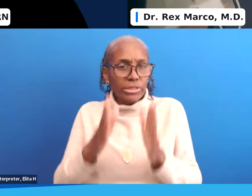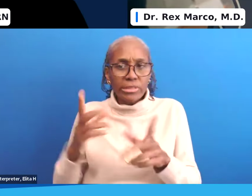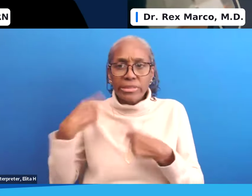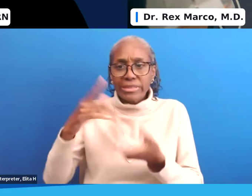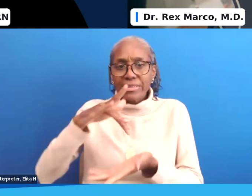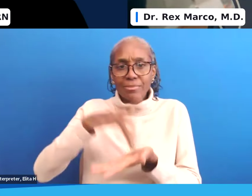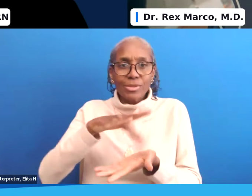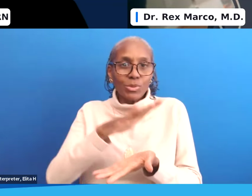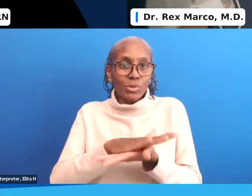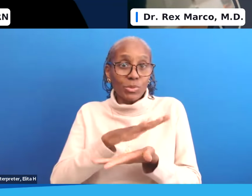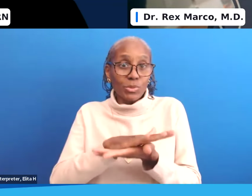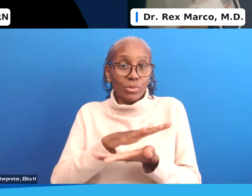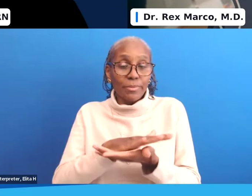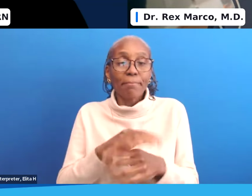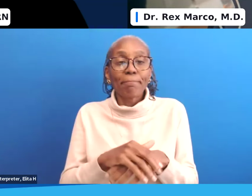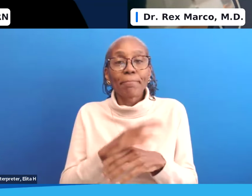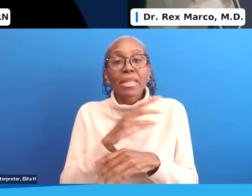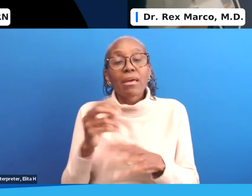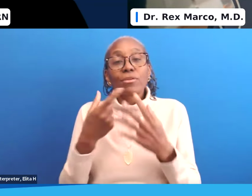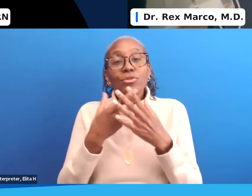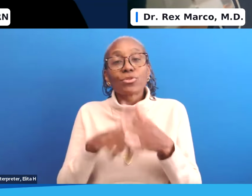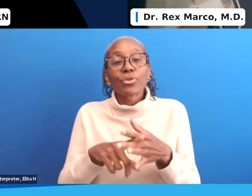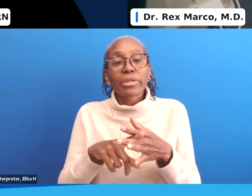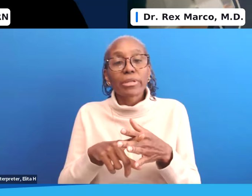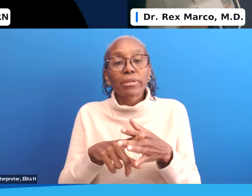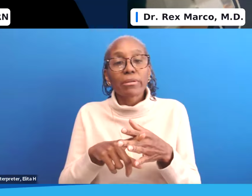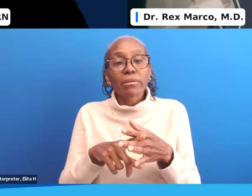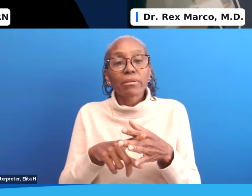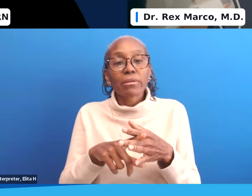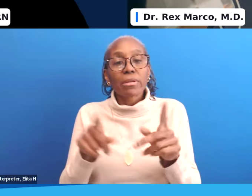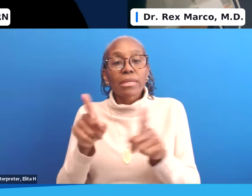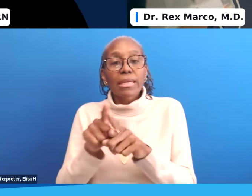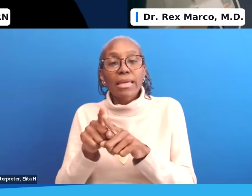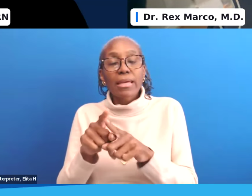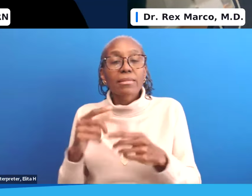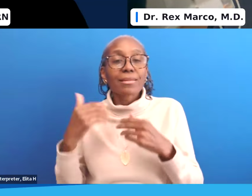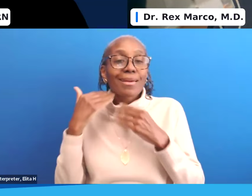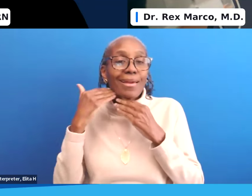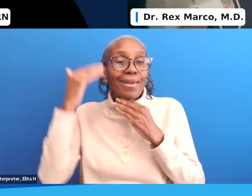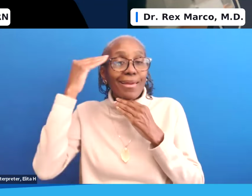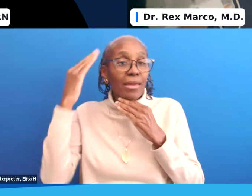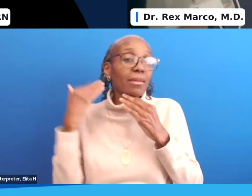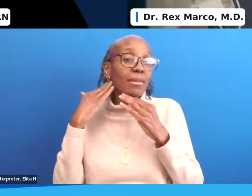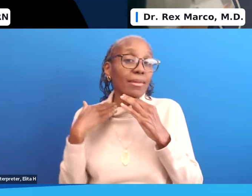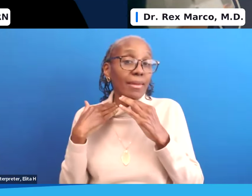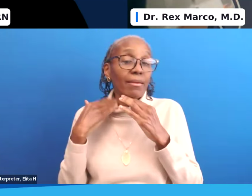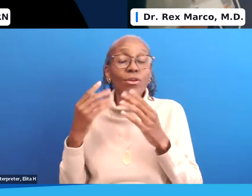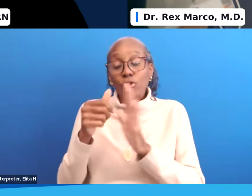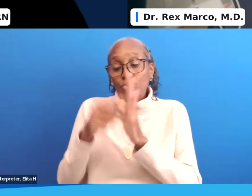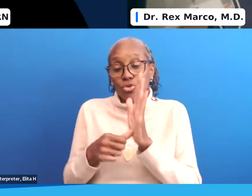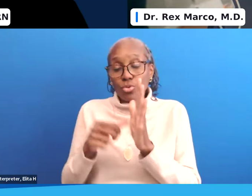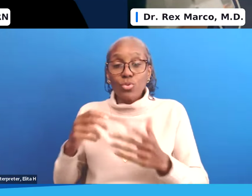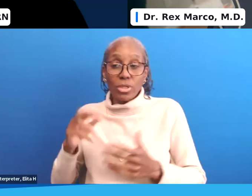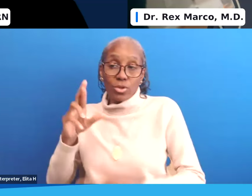middle school, and I started off as a head and neck surgery resident, and then